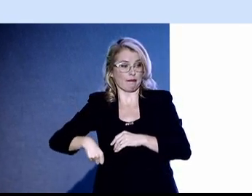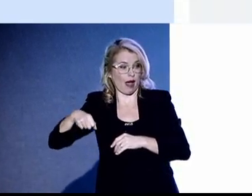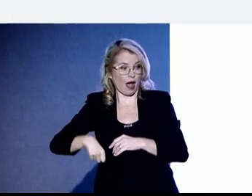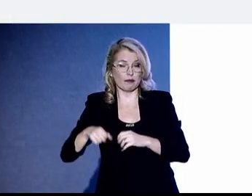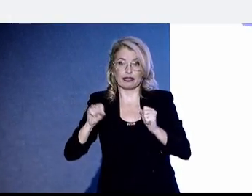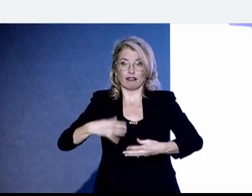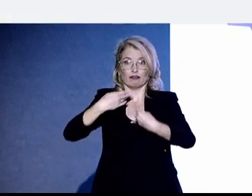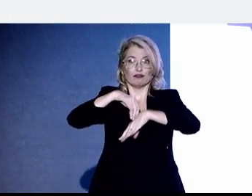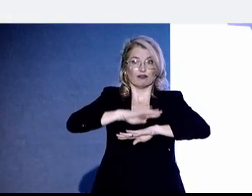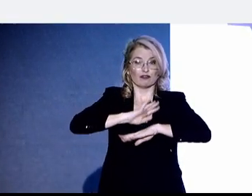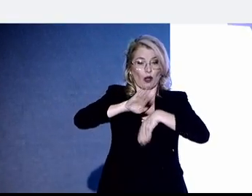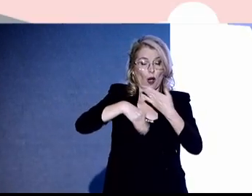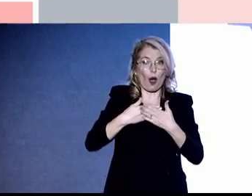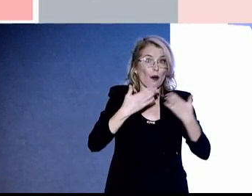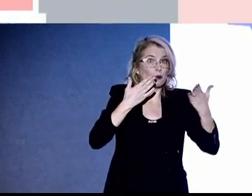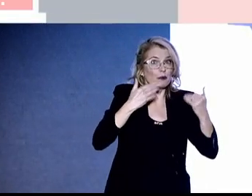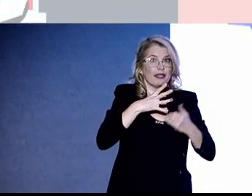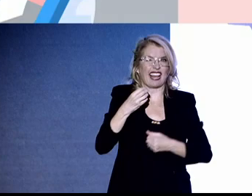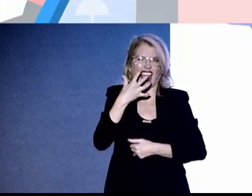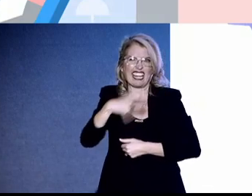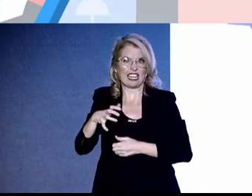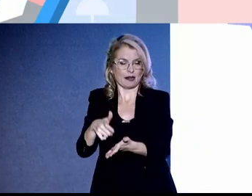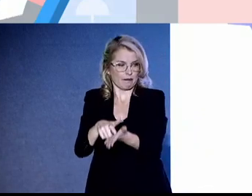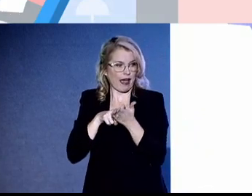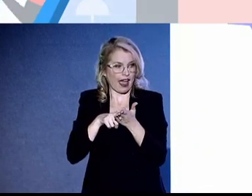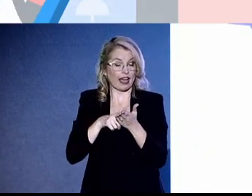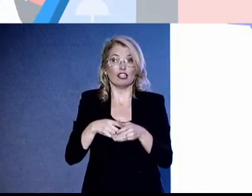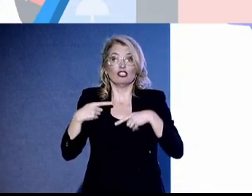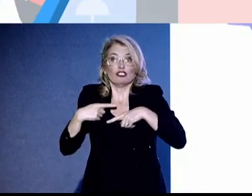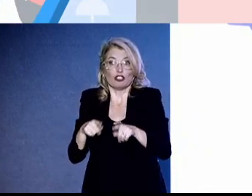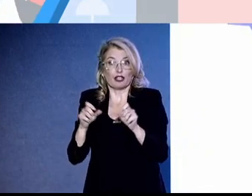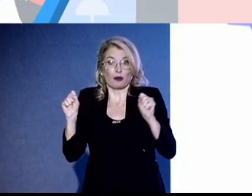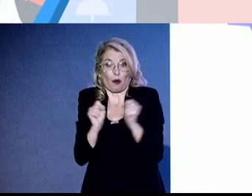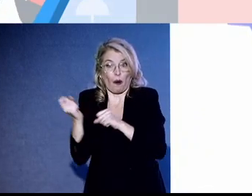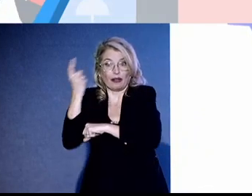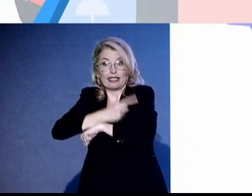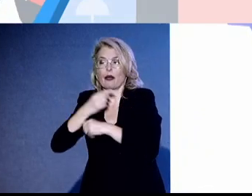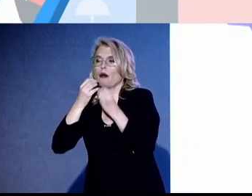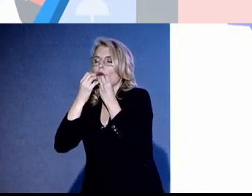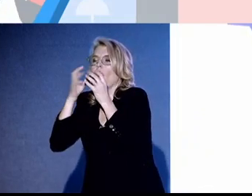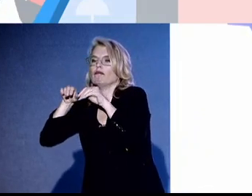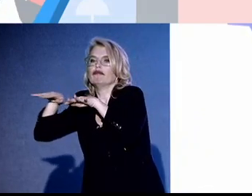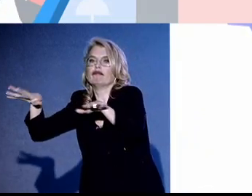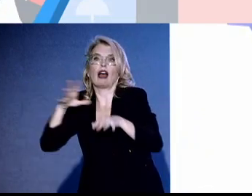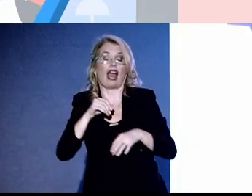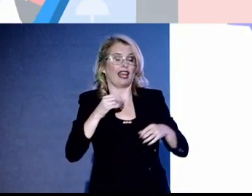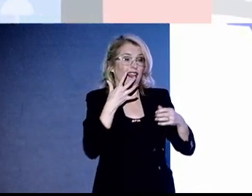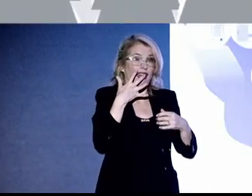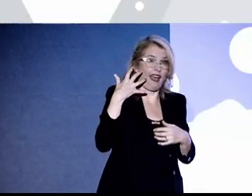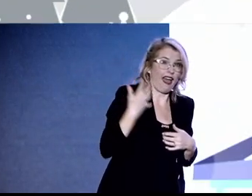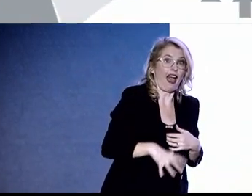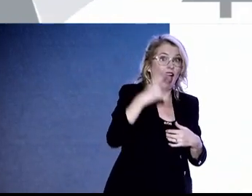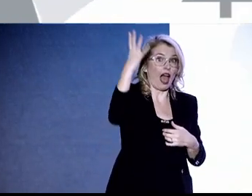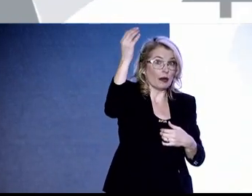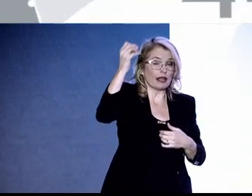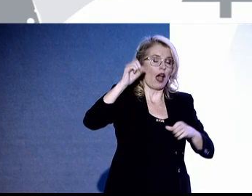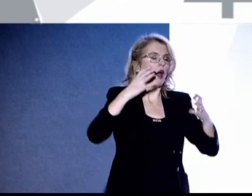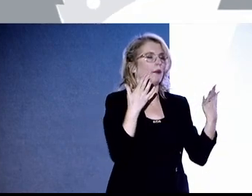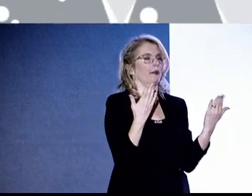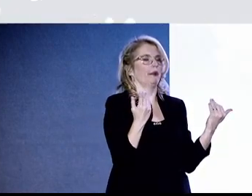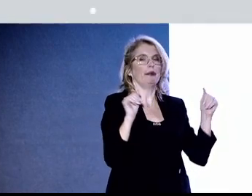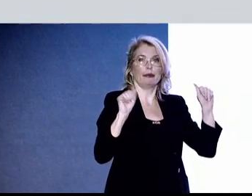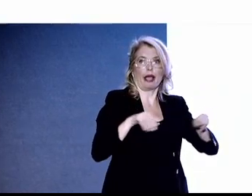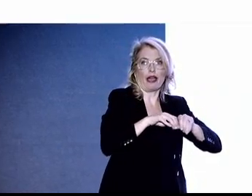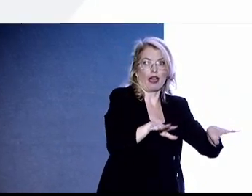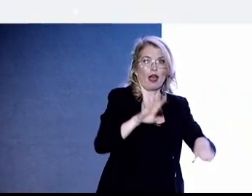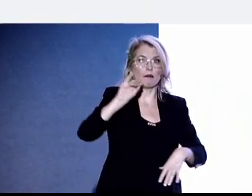almost all cooling and heating demands, heating during cold winter days and cooling in sweltering temperatures. It's